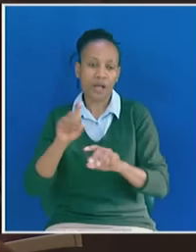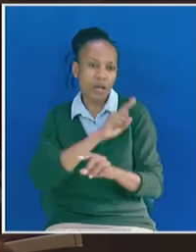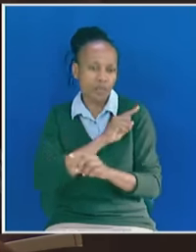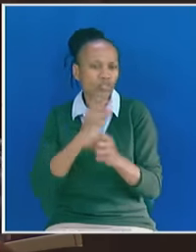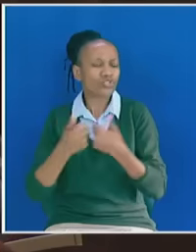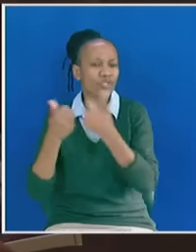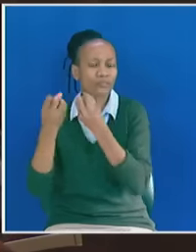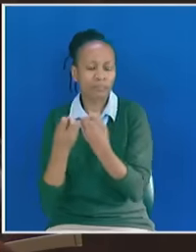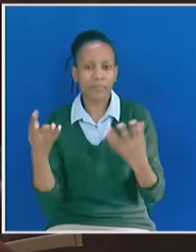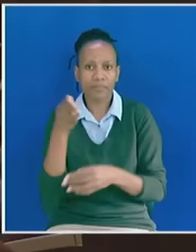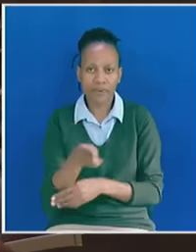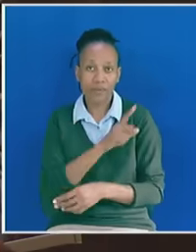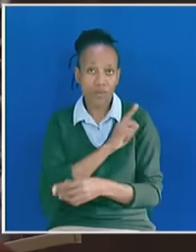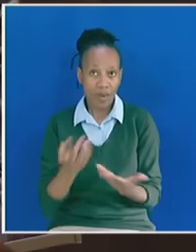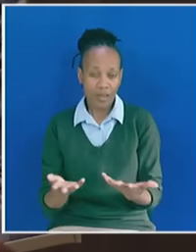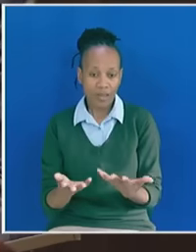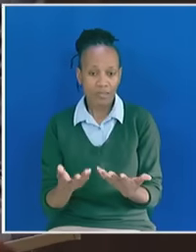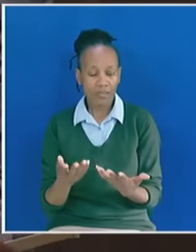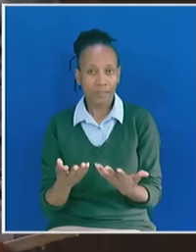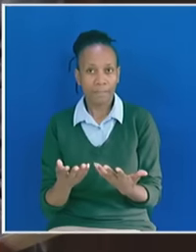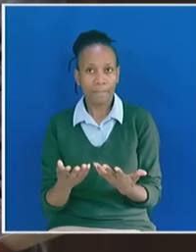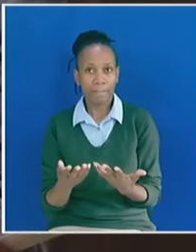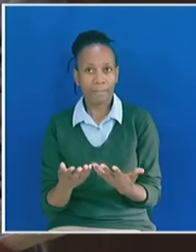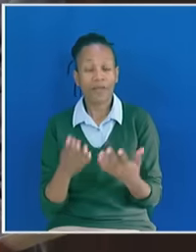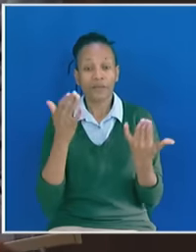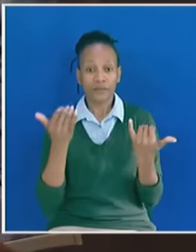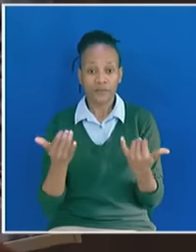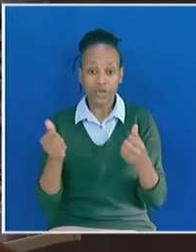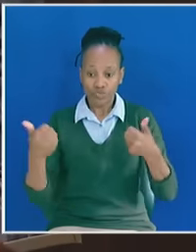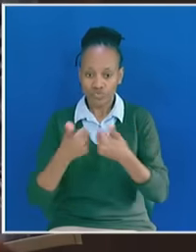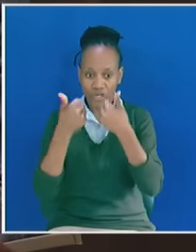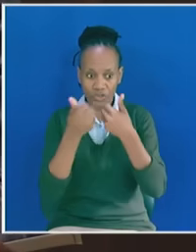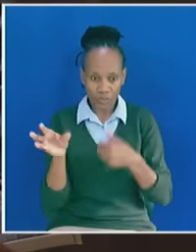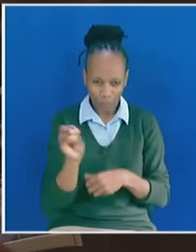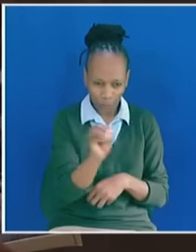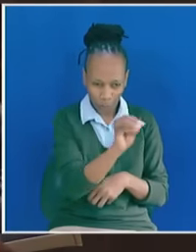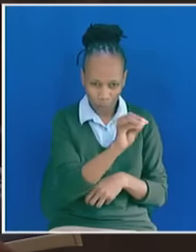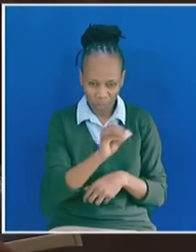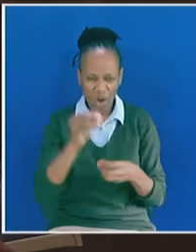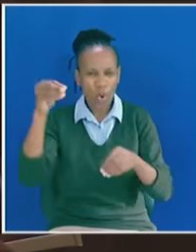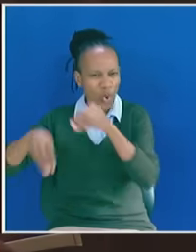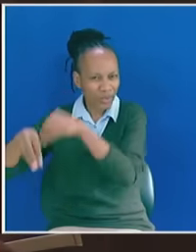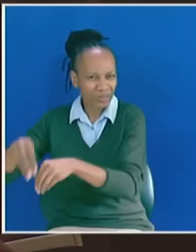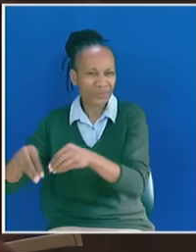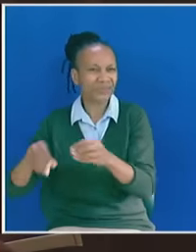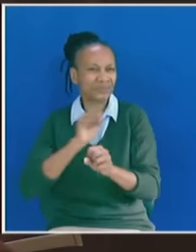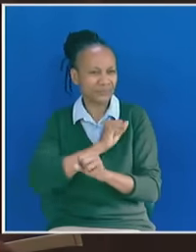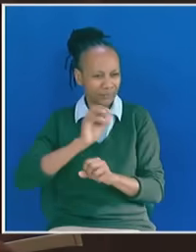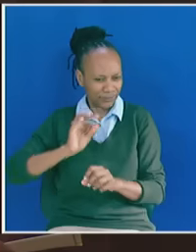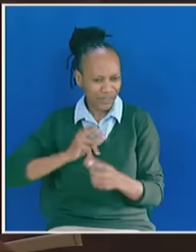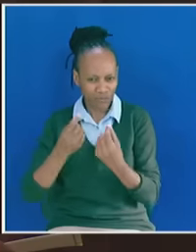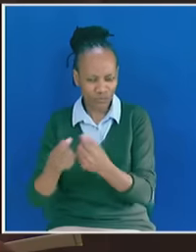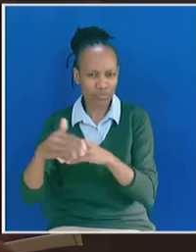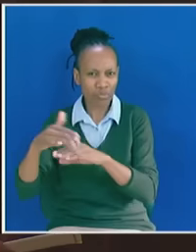the airspace, and the maritime, and because of the challenges we experience of corruption of officials,